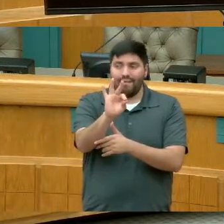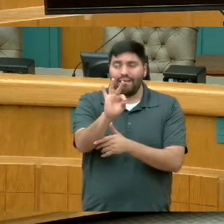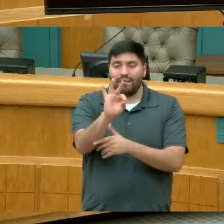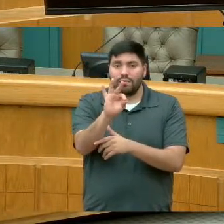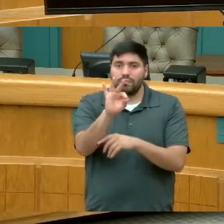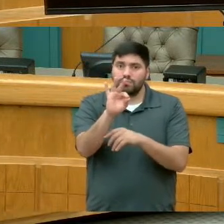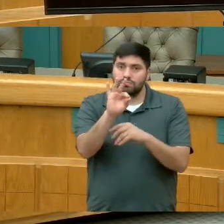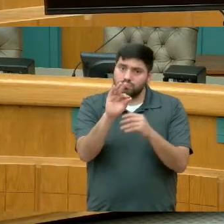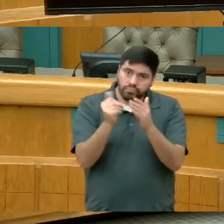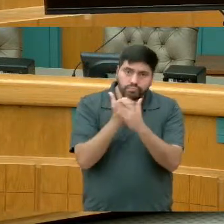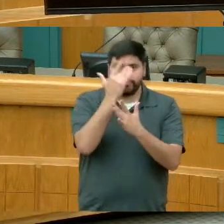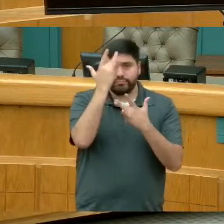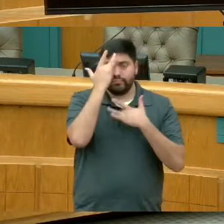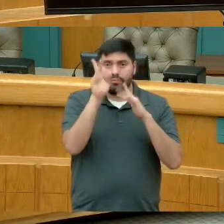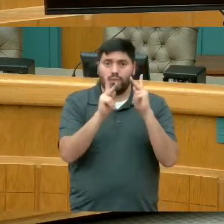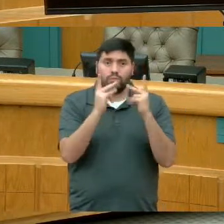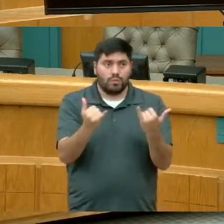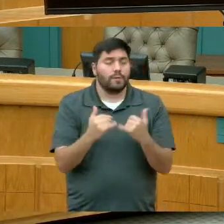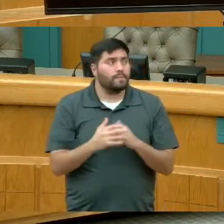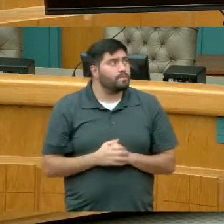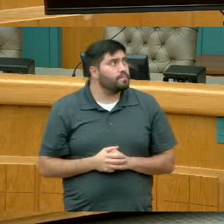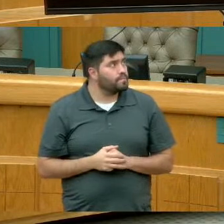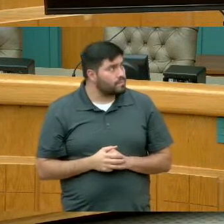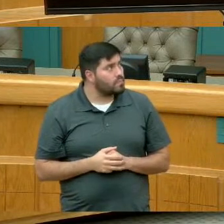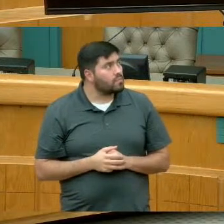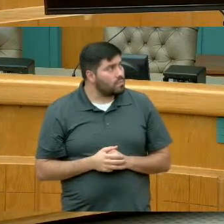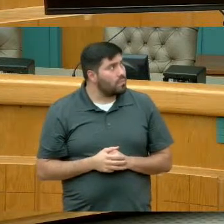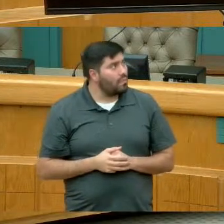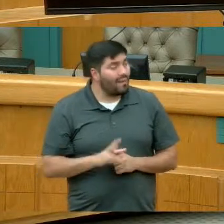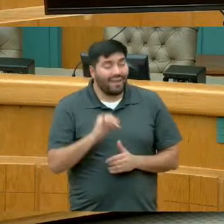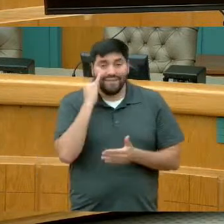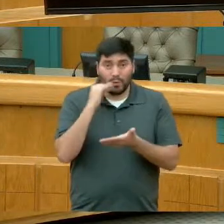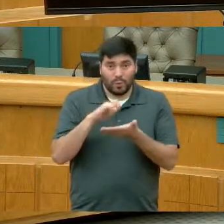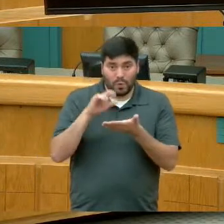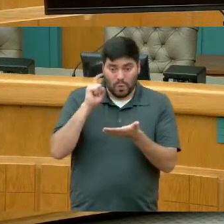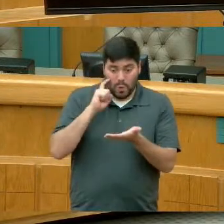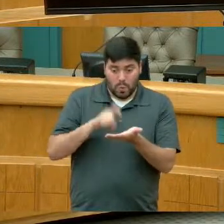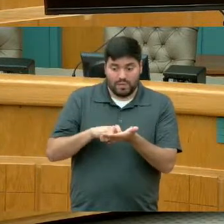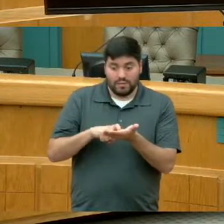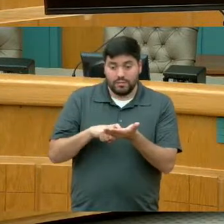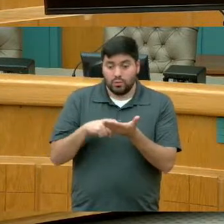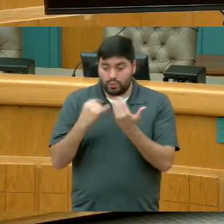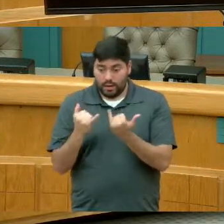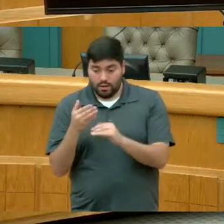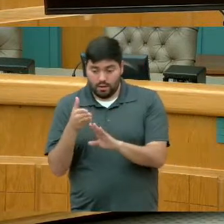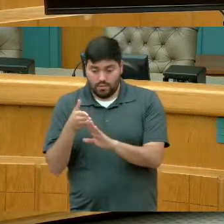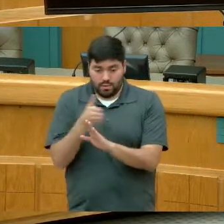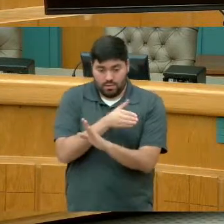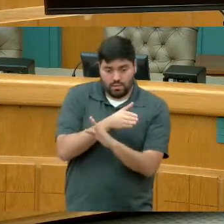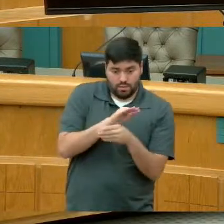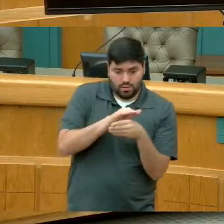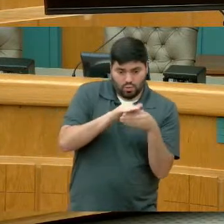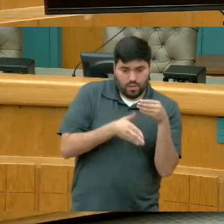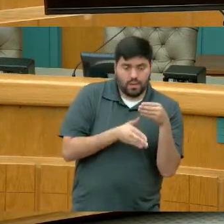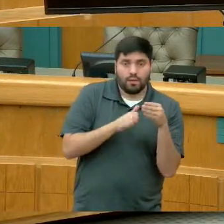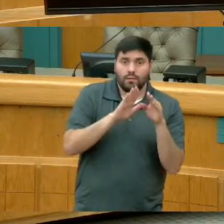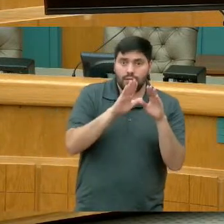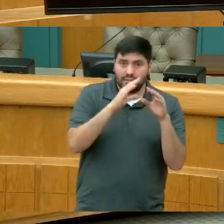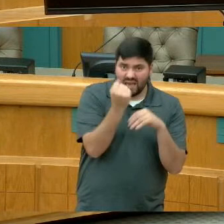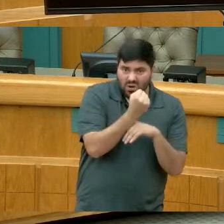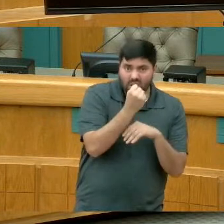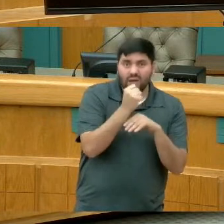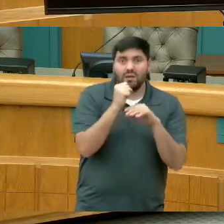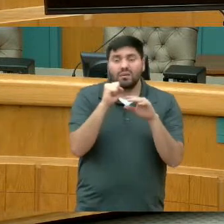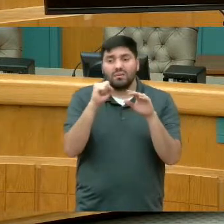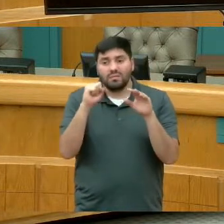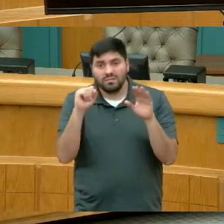we reported for today. If you look at the weekend prior to today, Saturday and